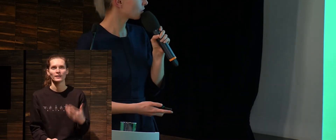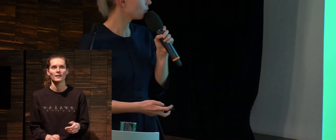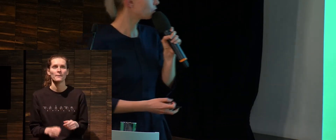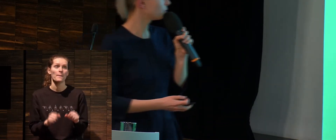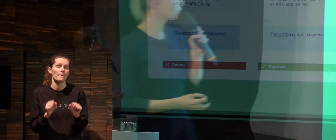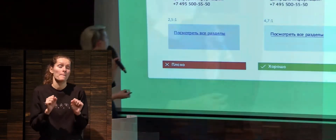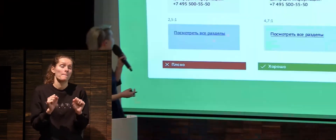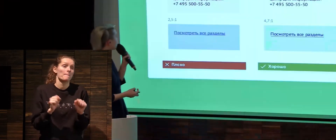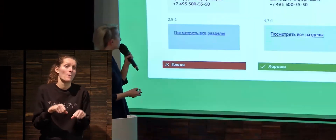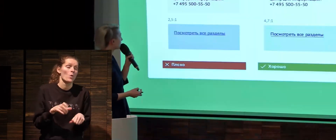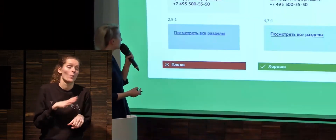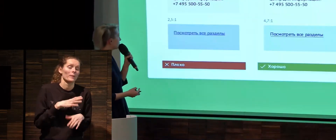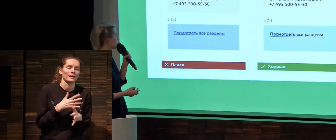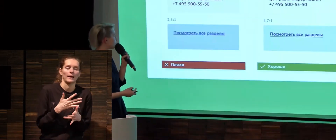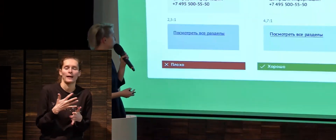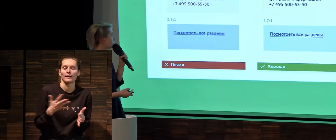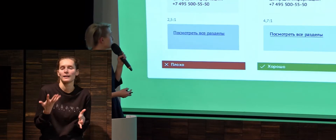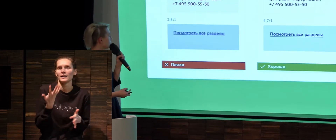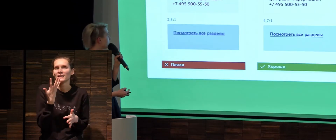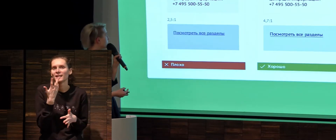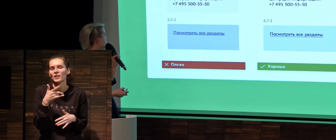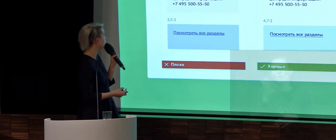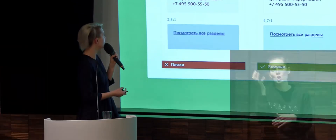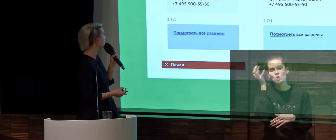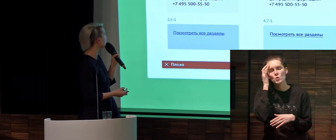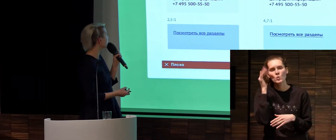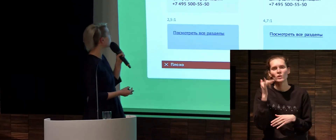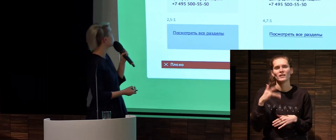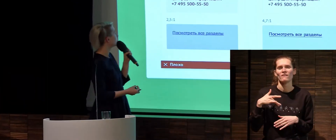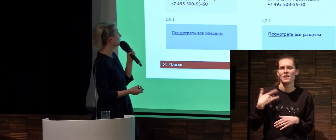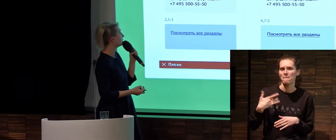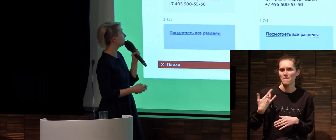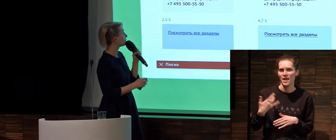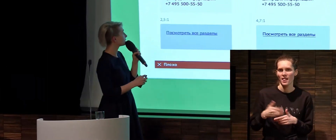I will show this slide again.